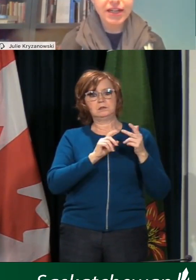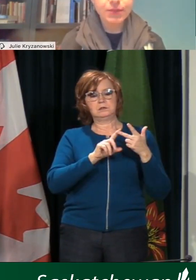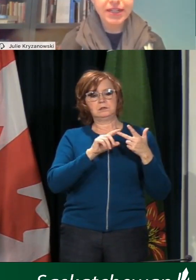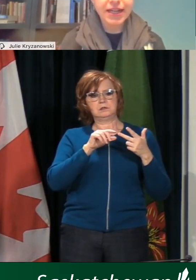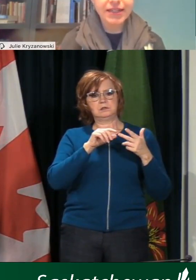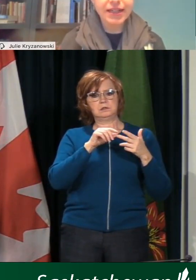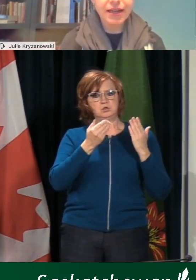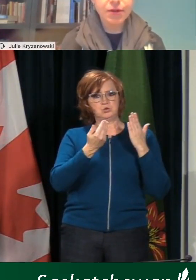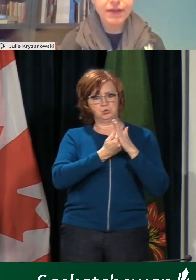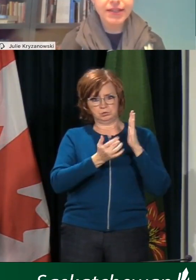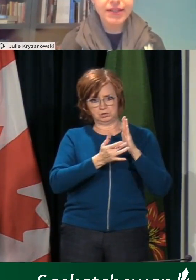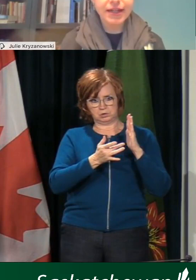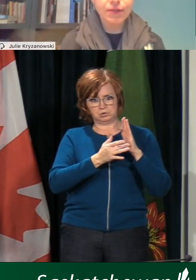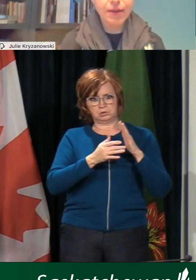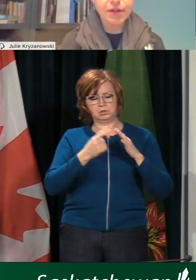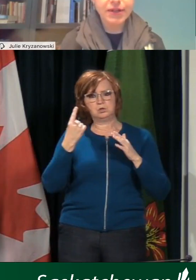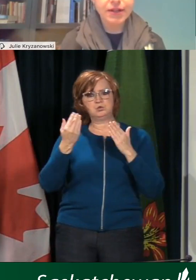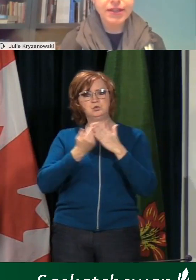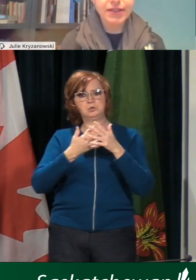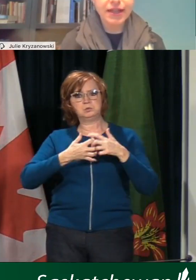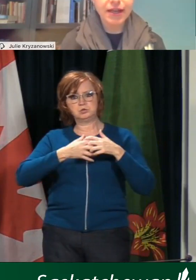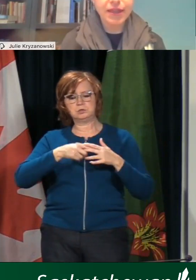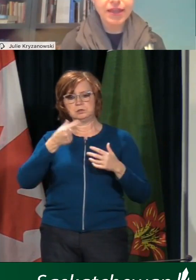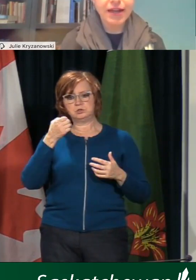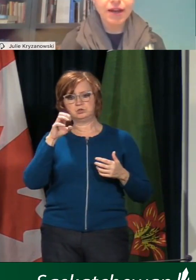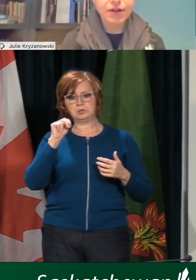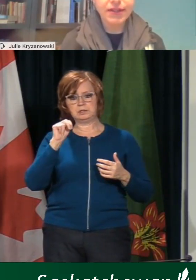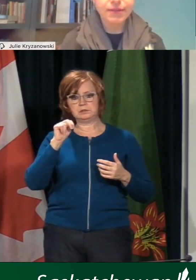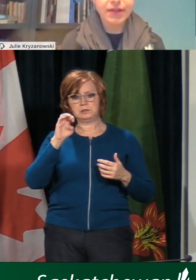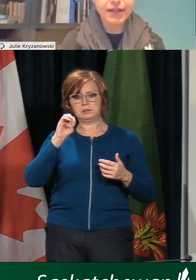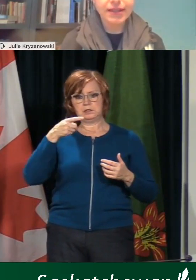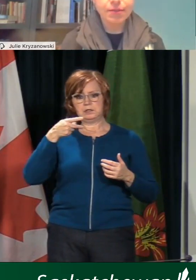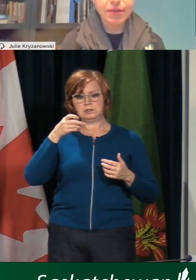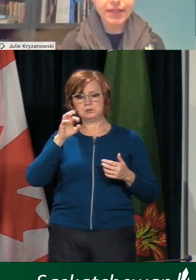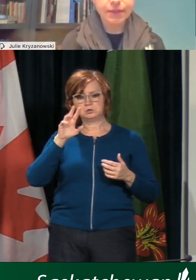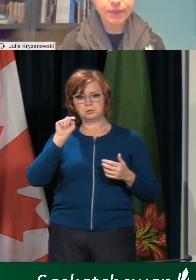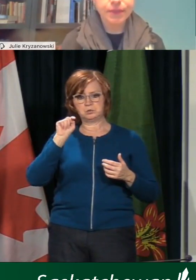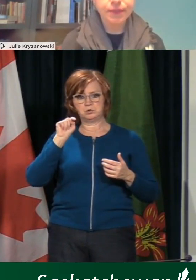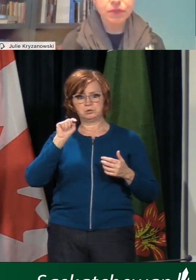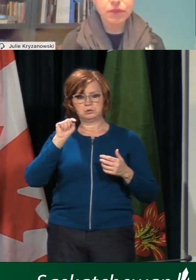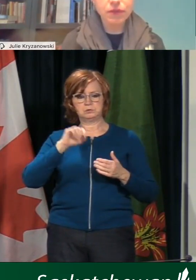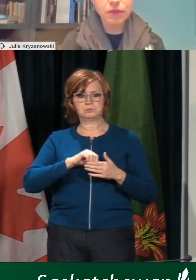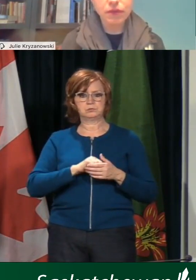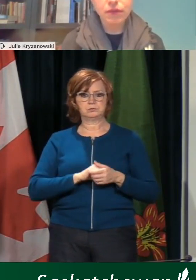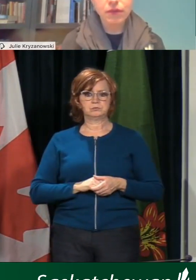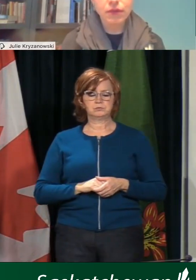expert testing that provides rapid results within hours. Next slide, please.